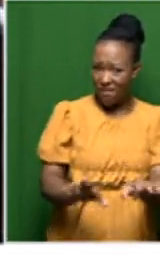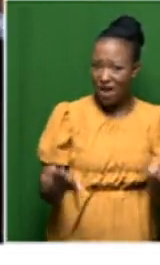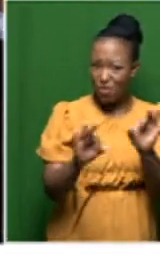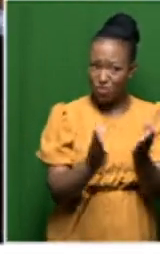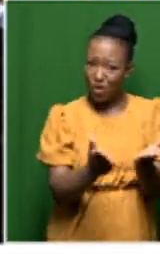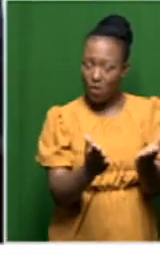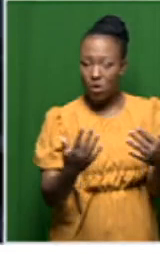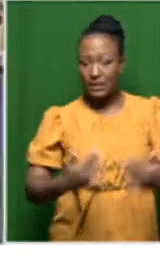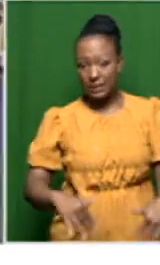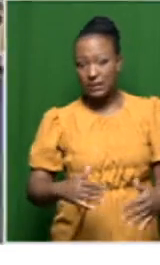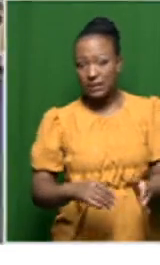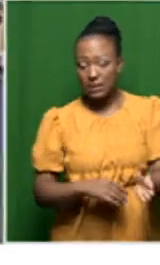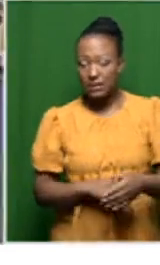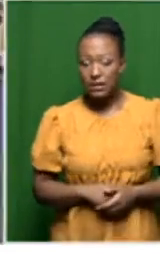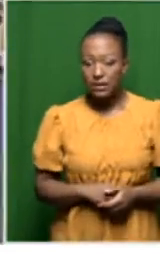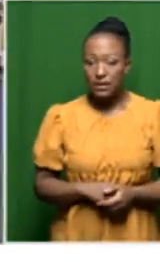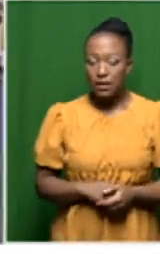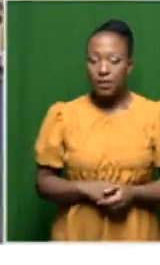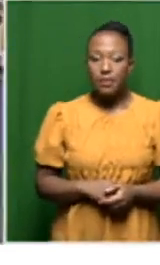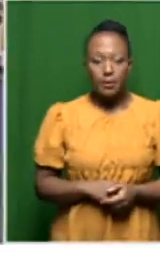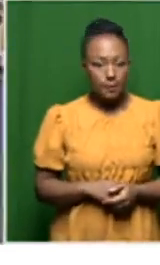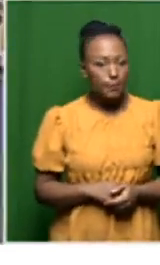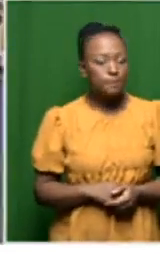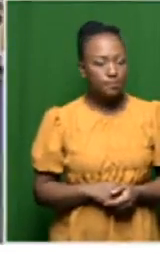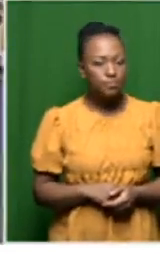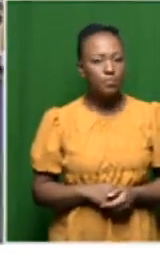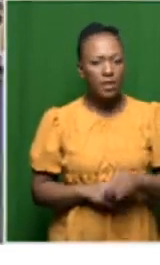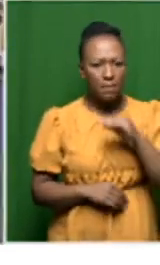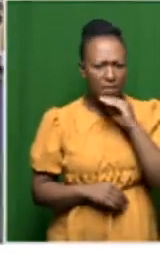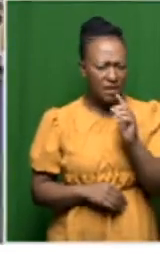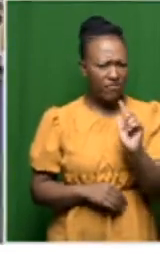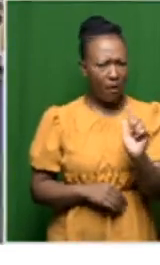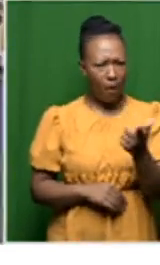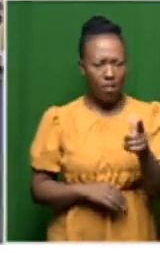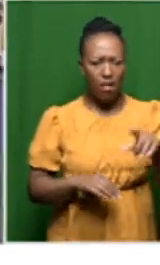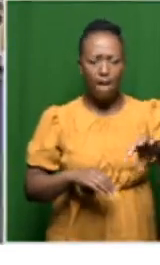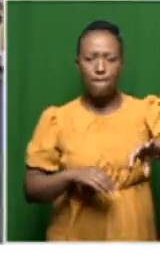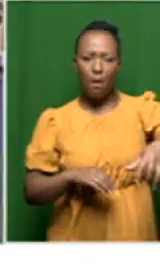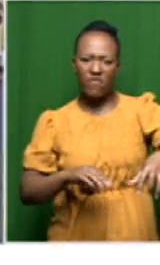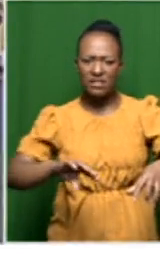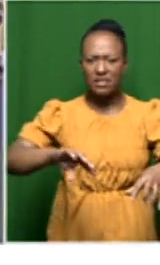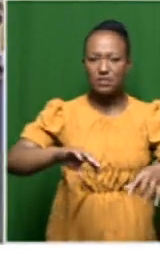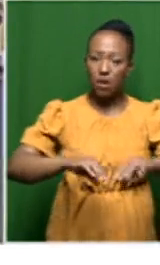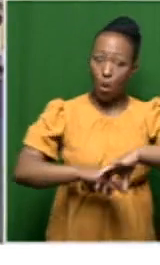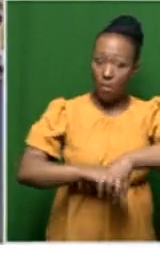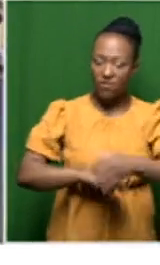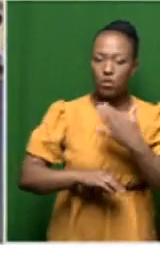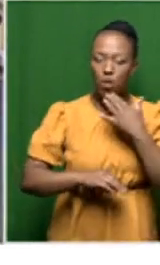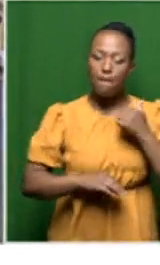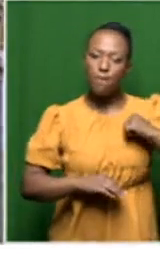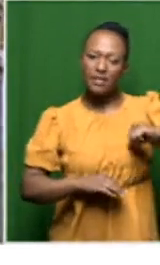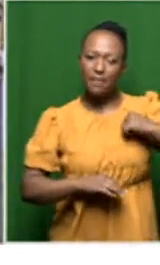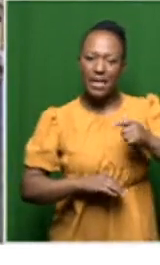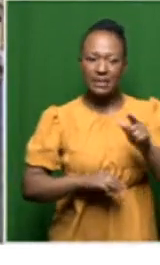what we are trying to do. And this, of course, is throughout the entire province, different municipalities. I mean, obviously it's being held here in East London,